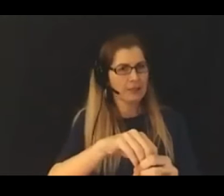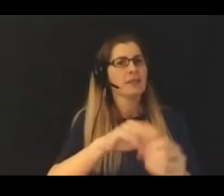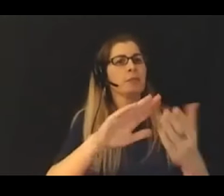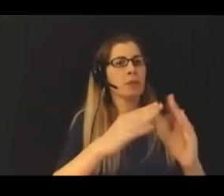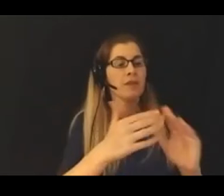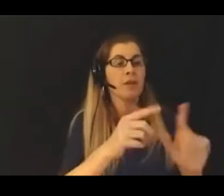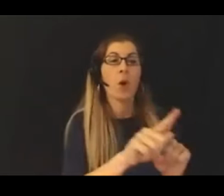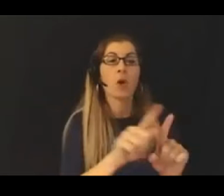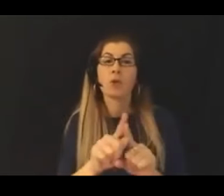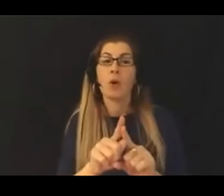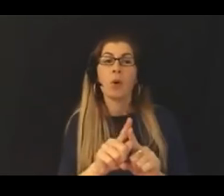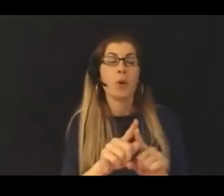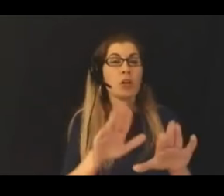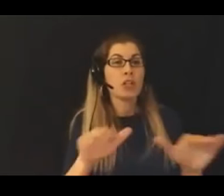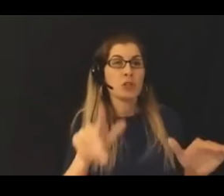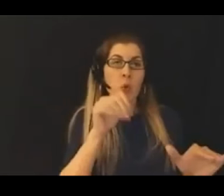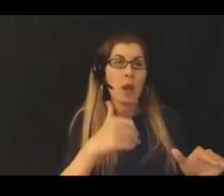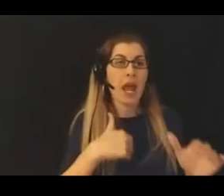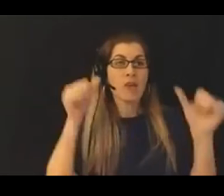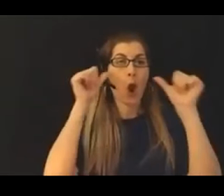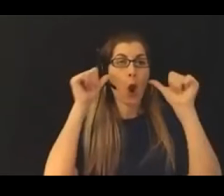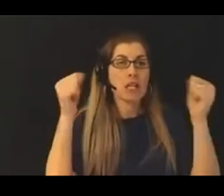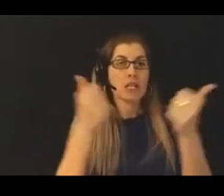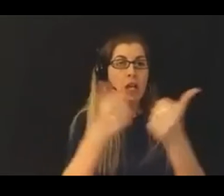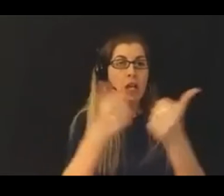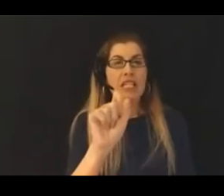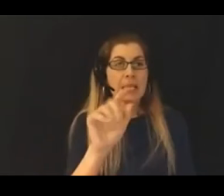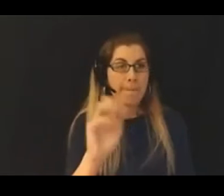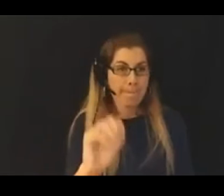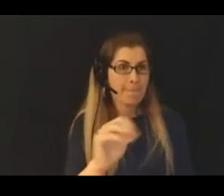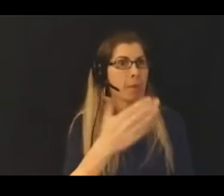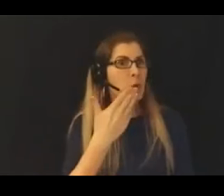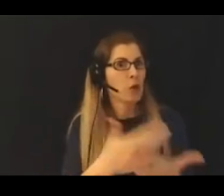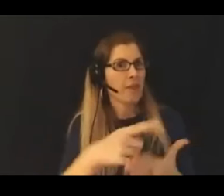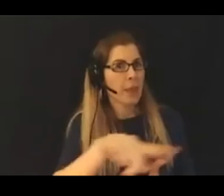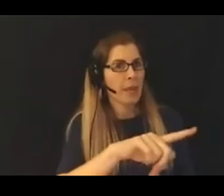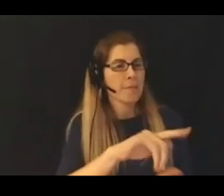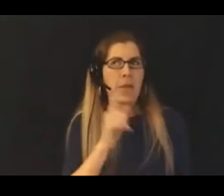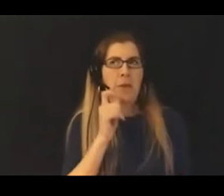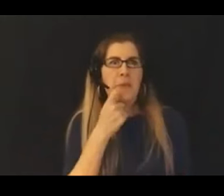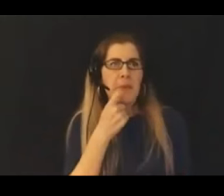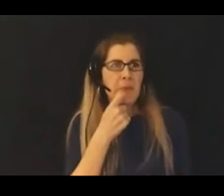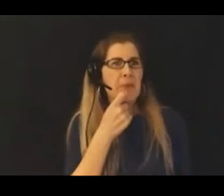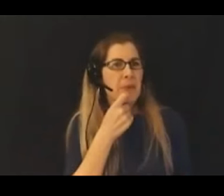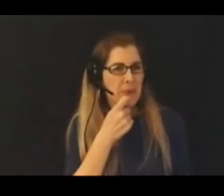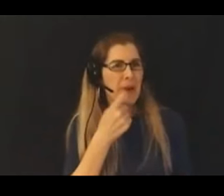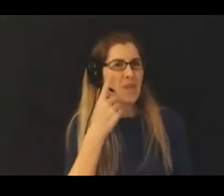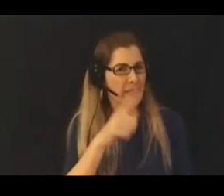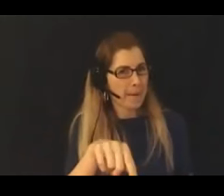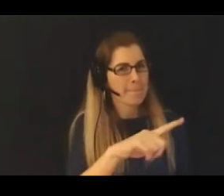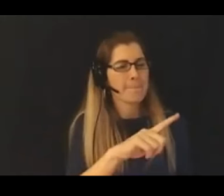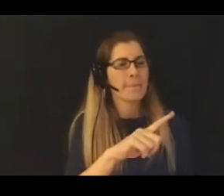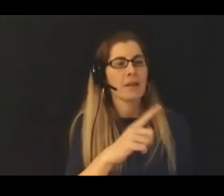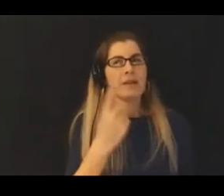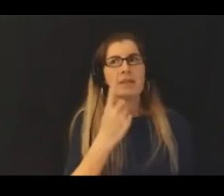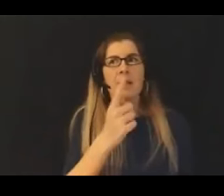children with autism as a social disorder. So this might be really a neat, accessible thing for somebody